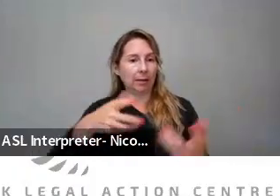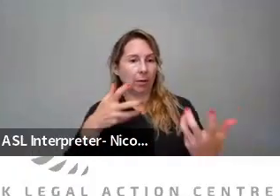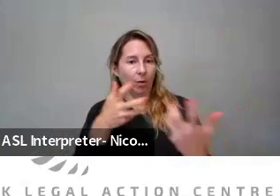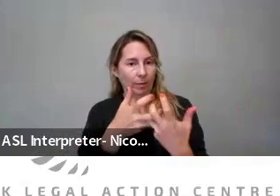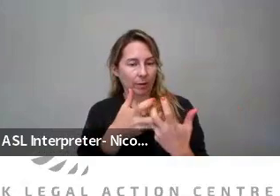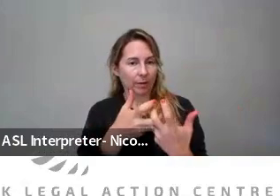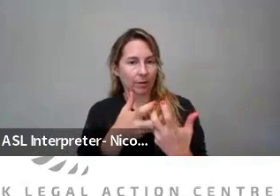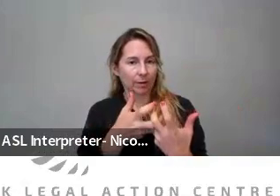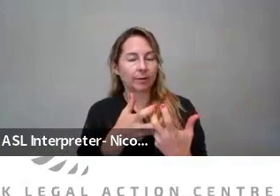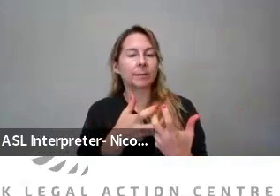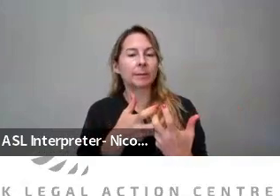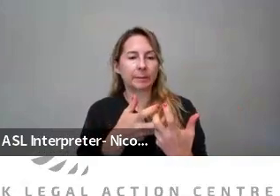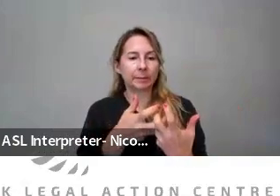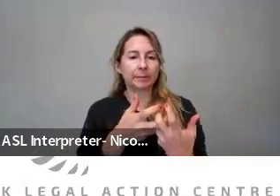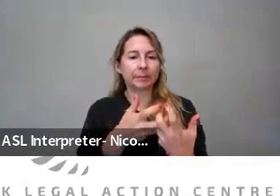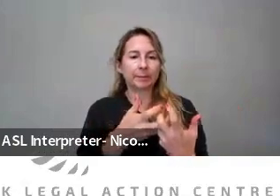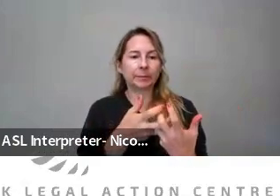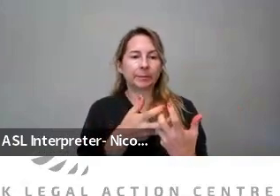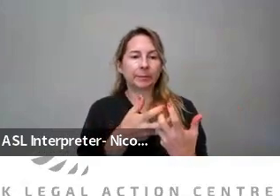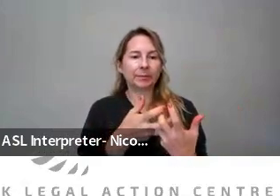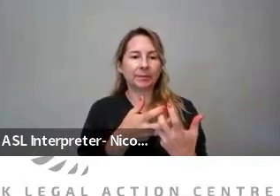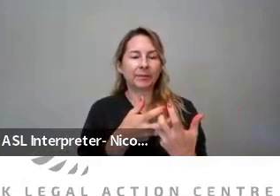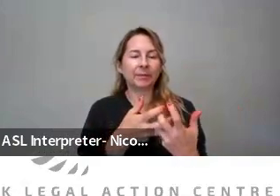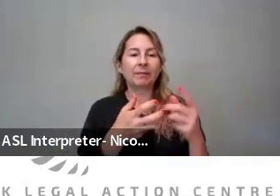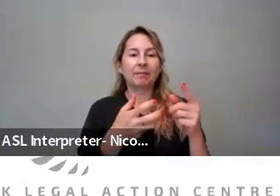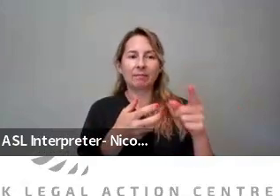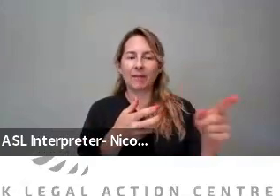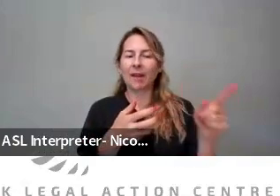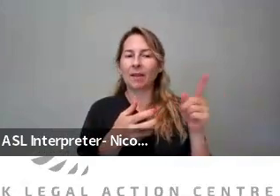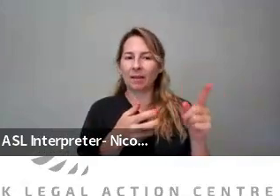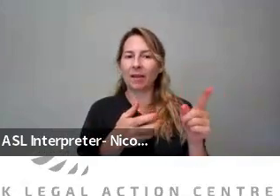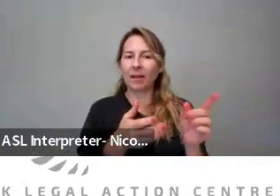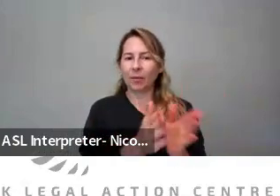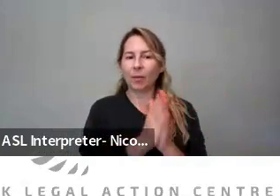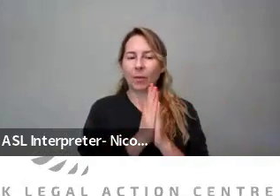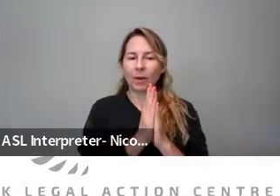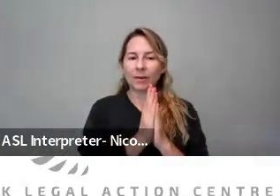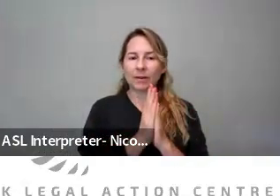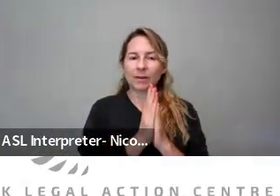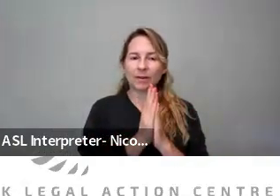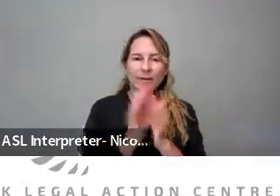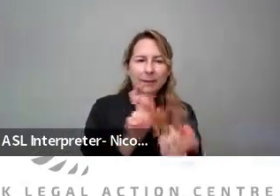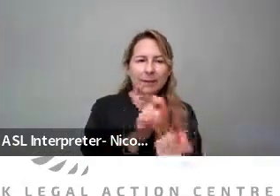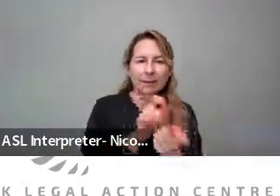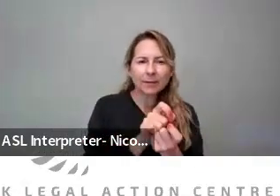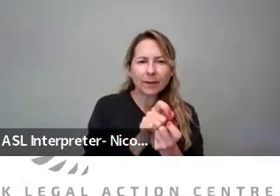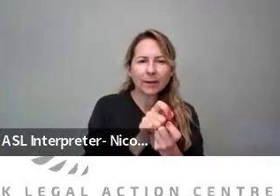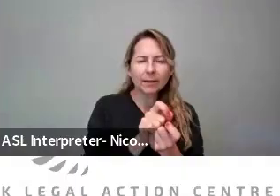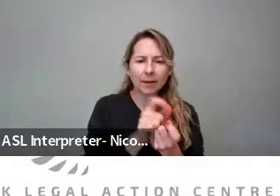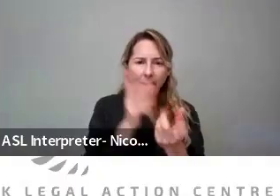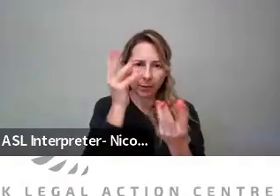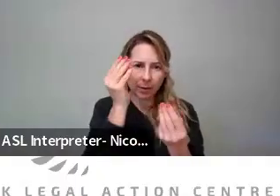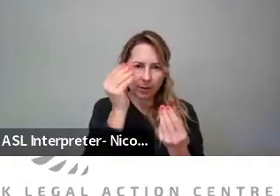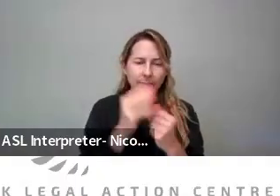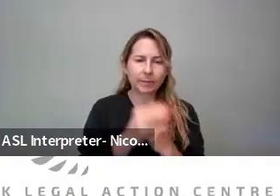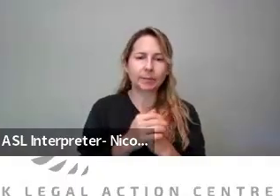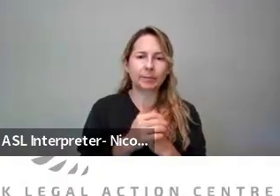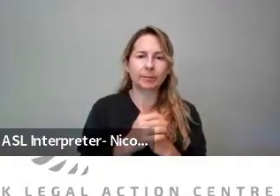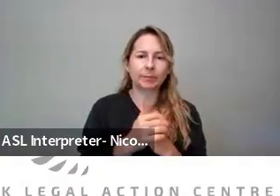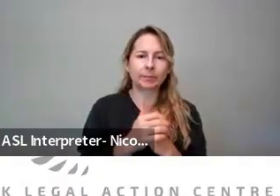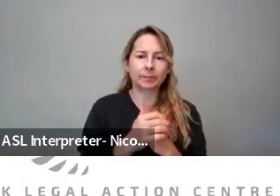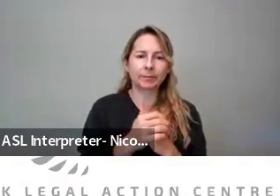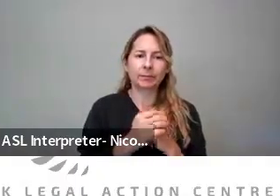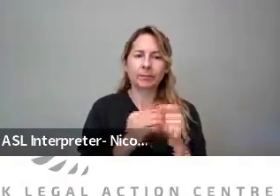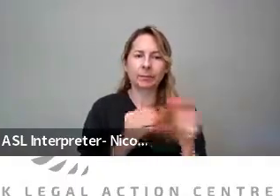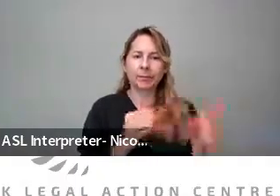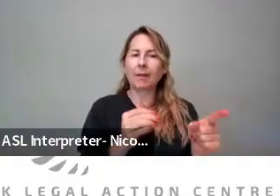accommodation I need, they can request from you specifics that will assist.